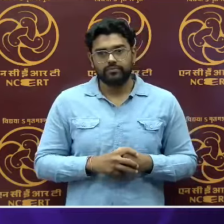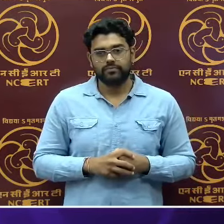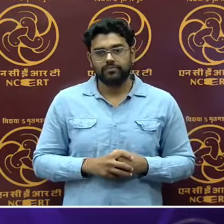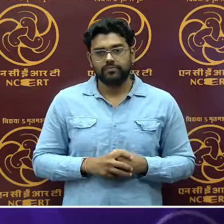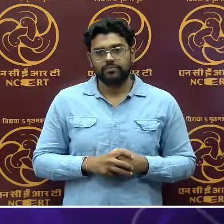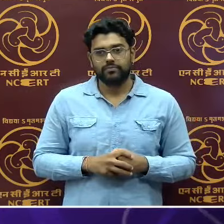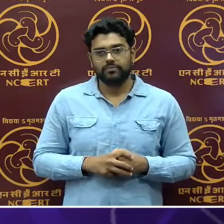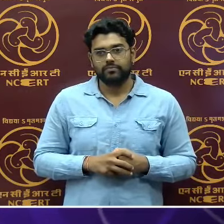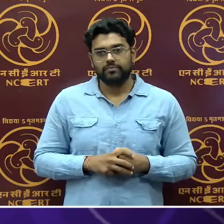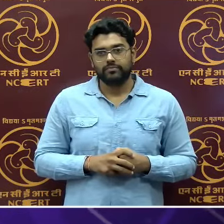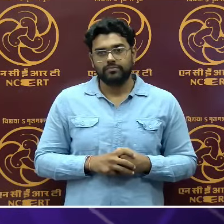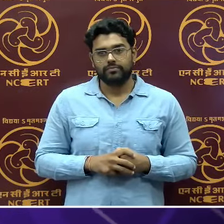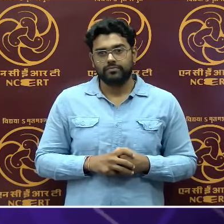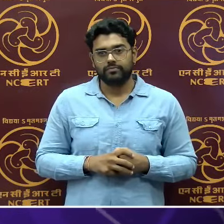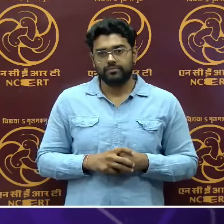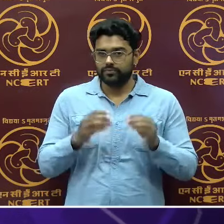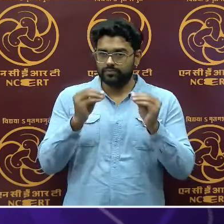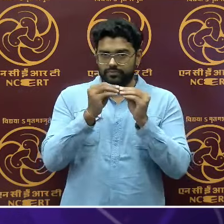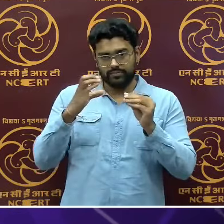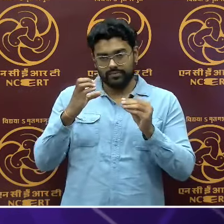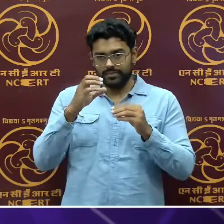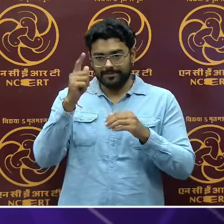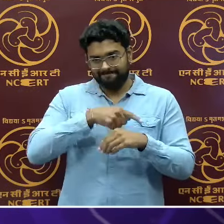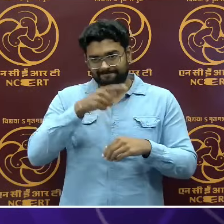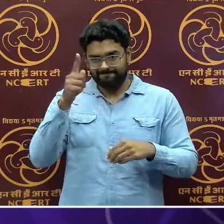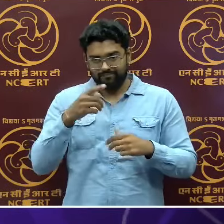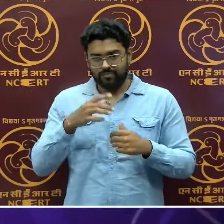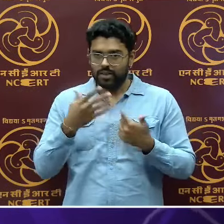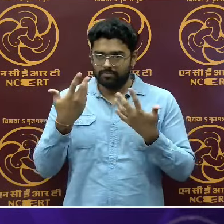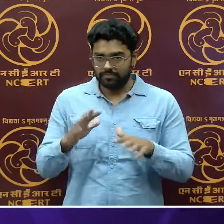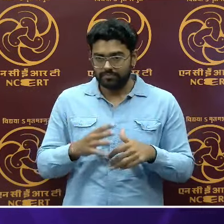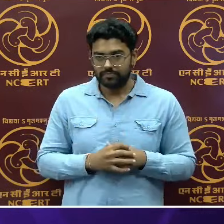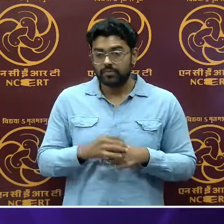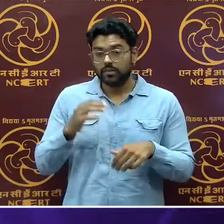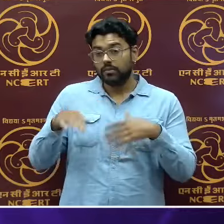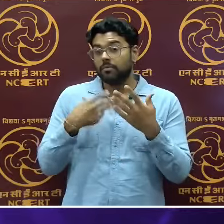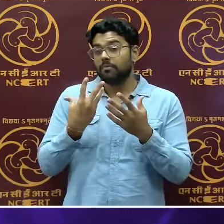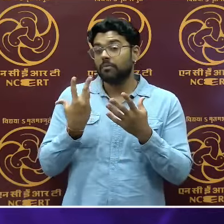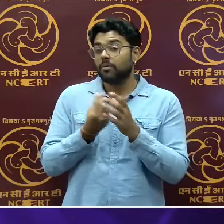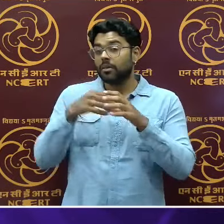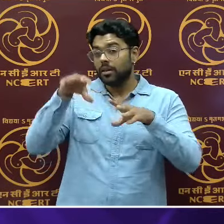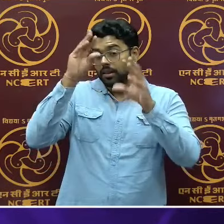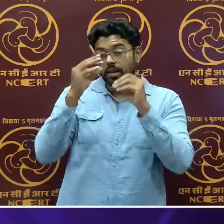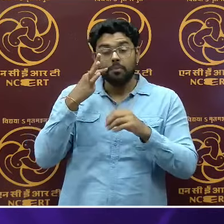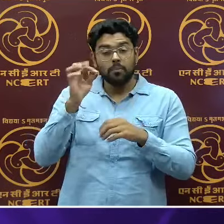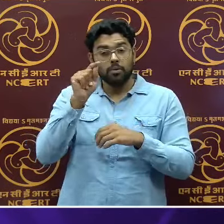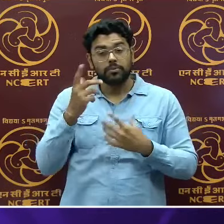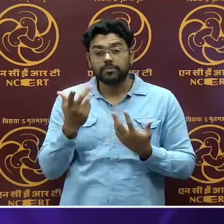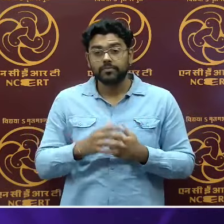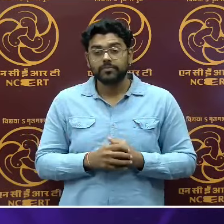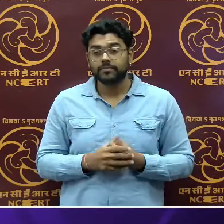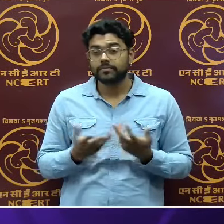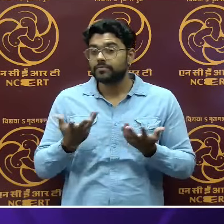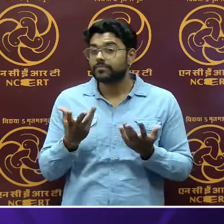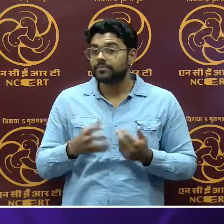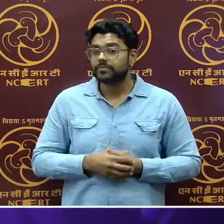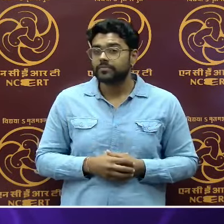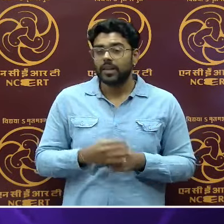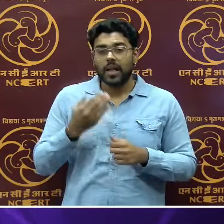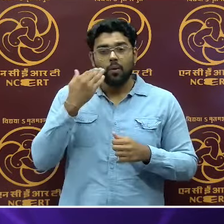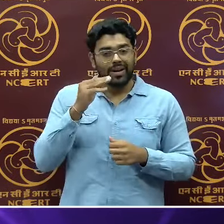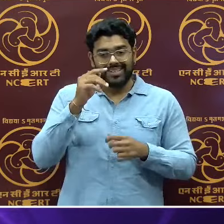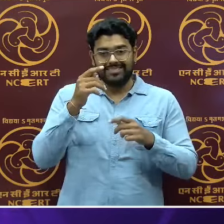This line is parallel to BC. Now, for parallel lines, we have studied one important property, students. What is that? When two